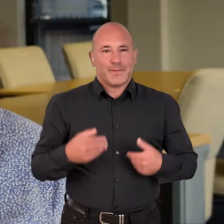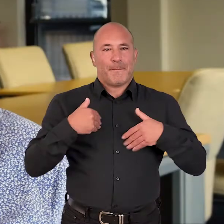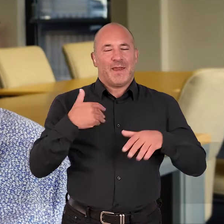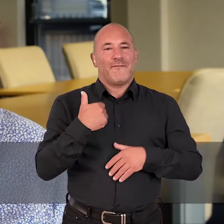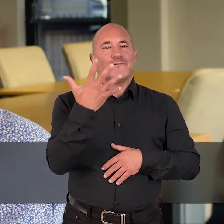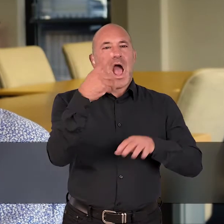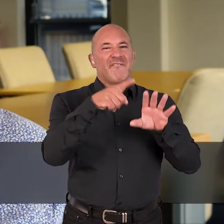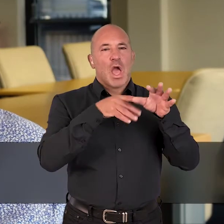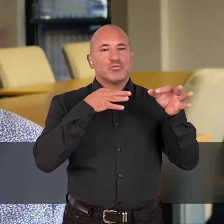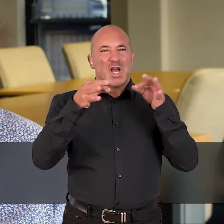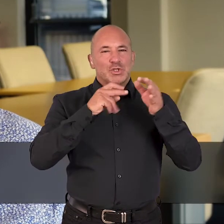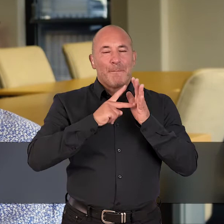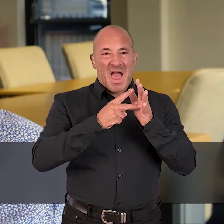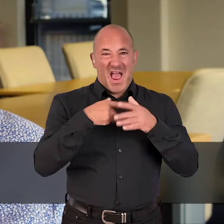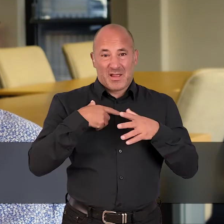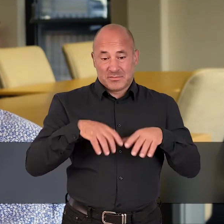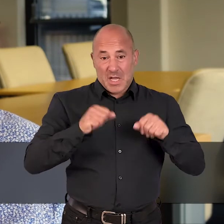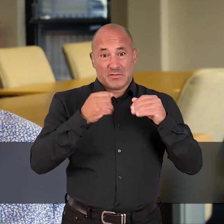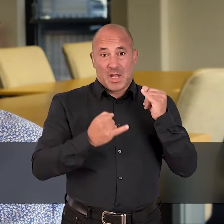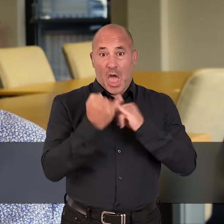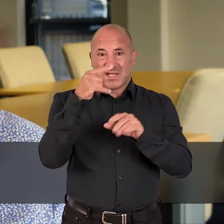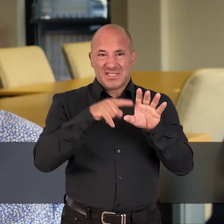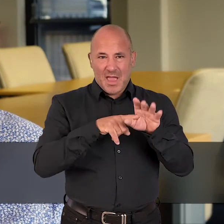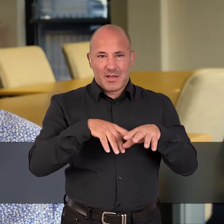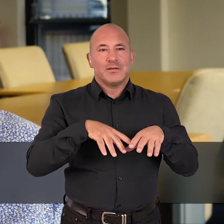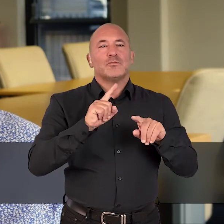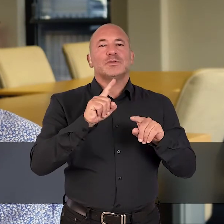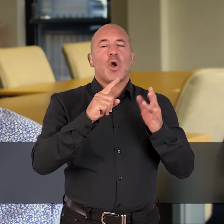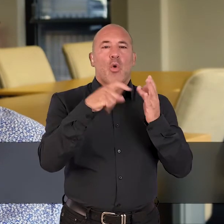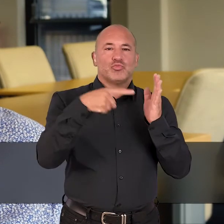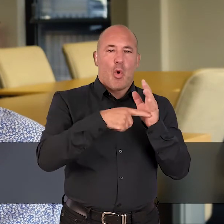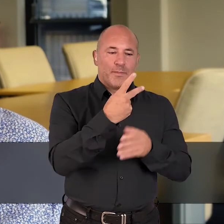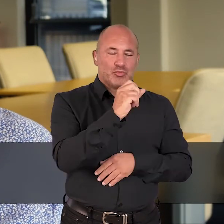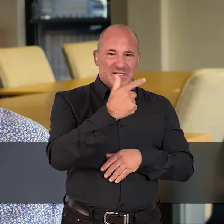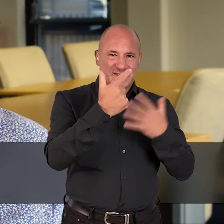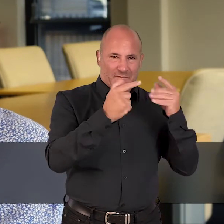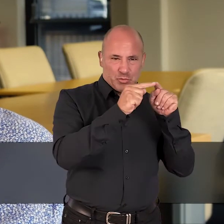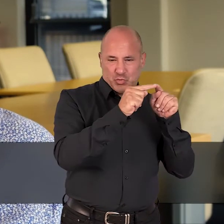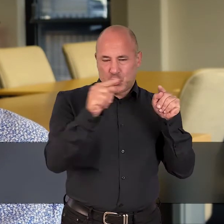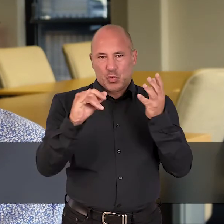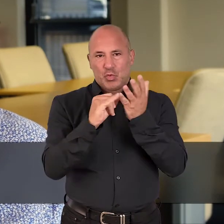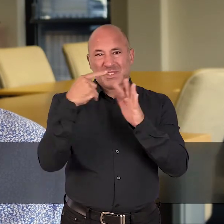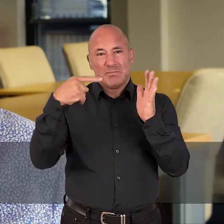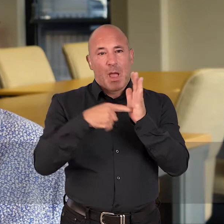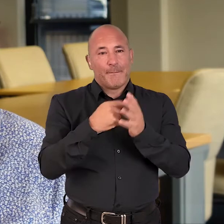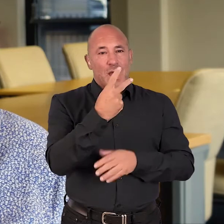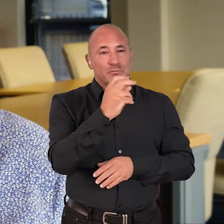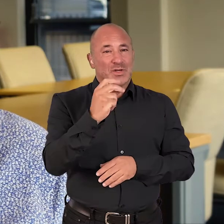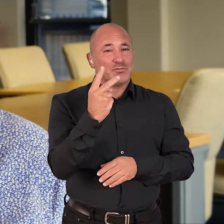We're just about to begin the final year of our 5-year strategic plan, which covers the period from